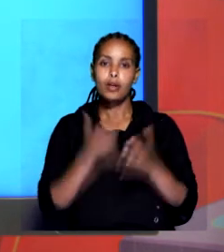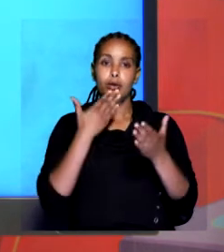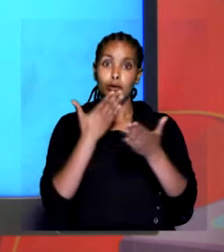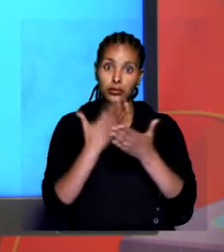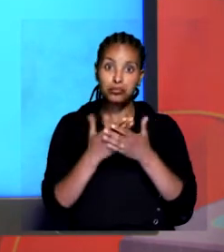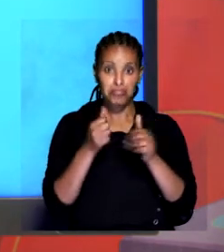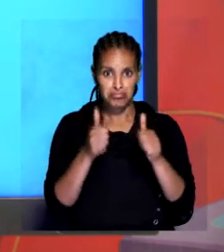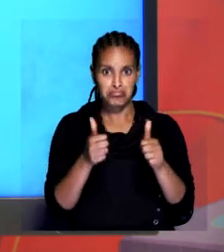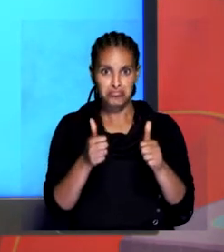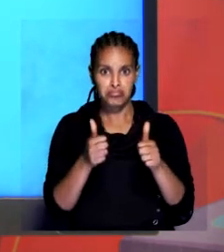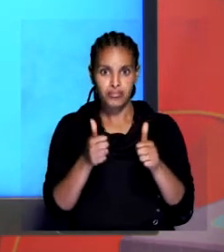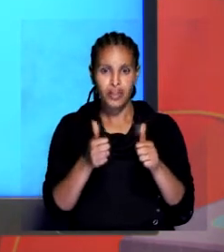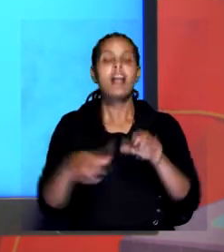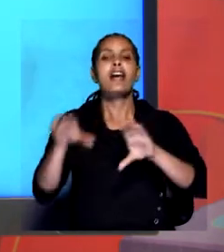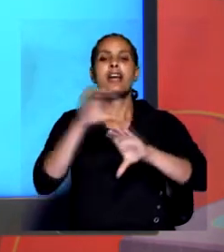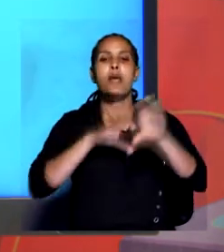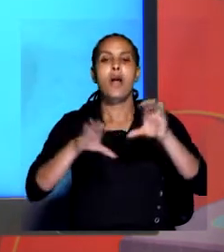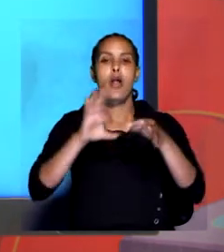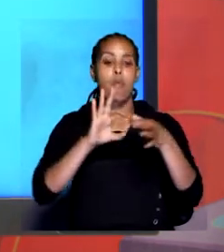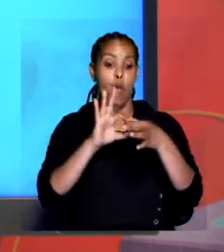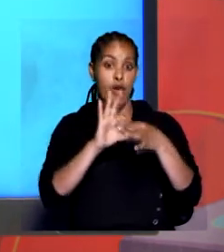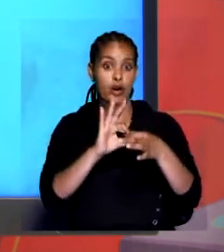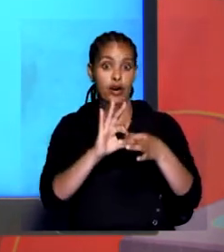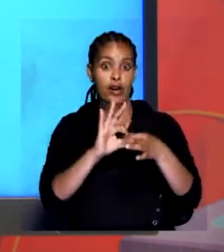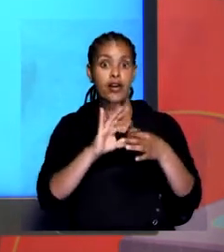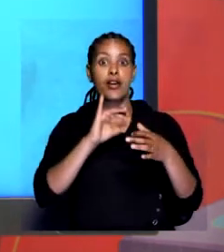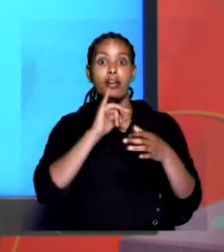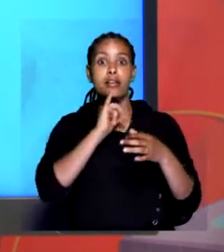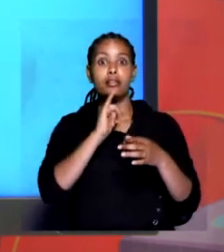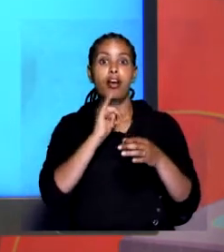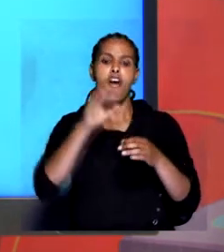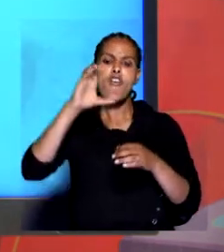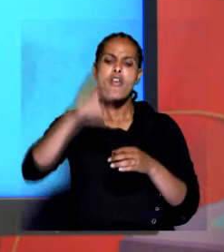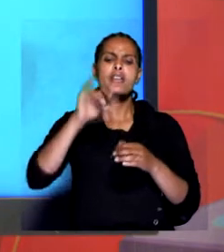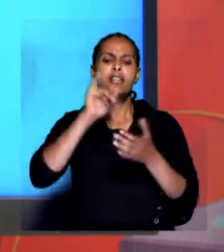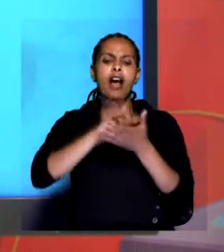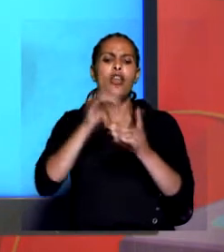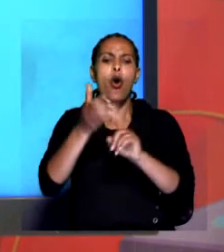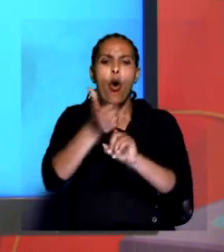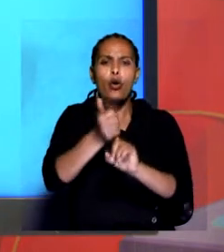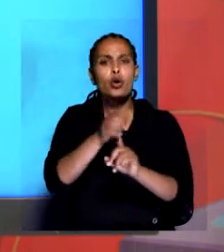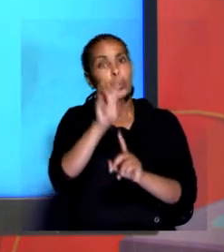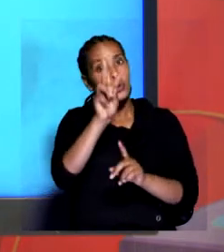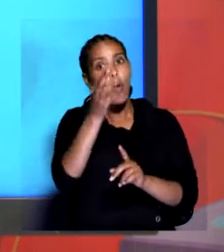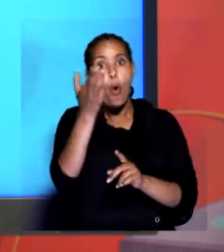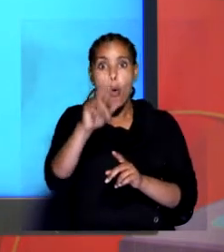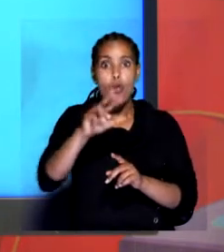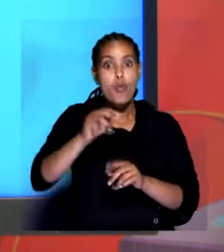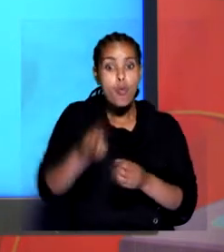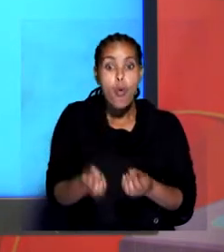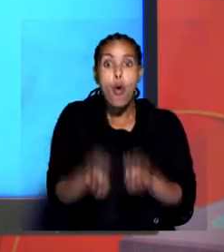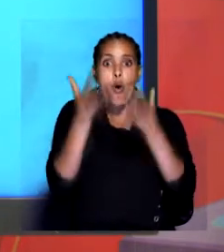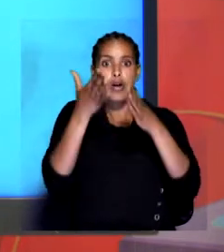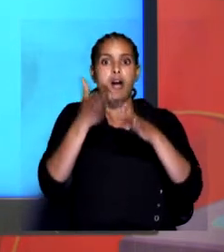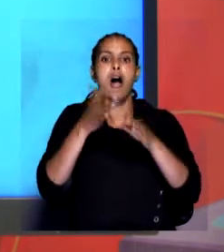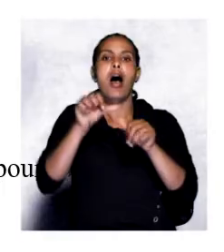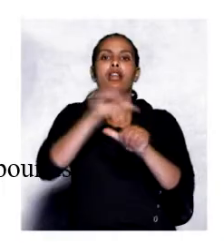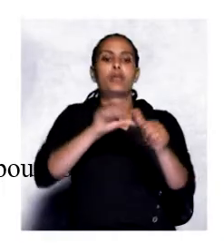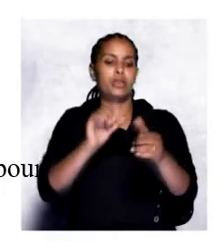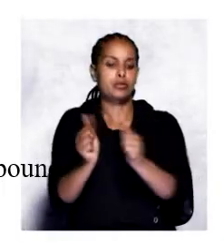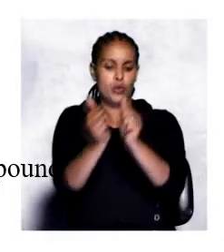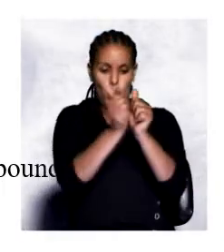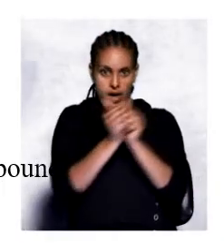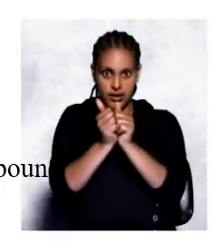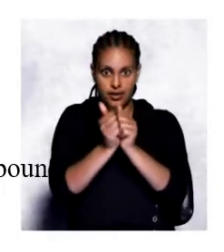Good. Chemical bonding is a force that holds two or more atoms together.